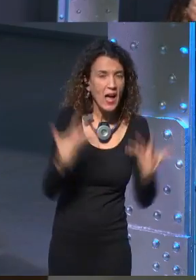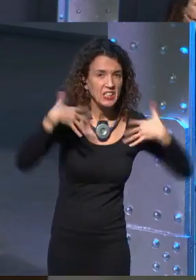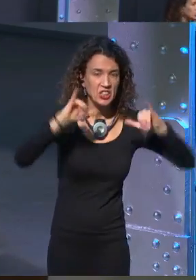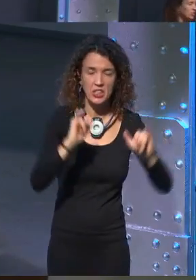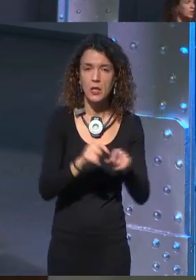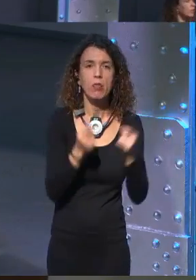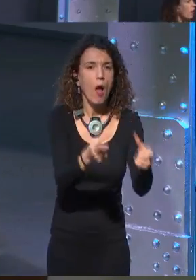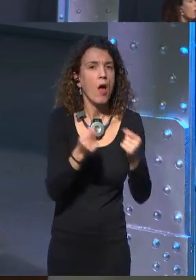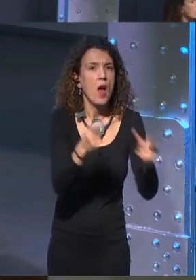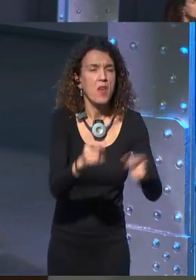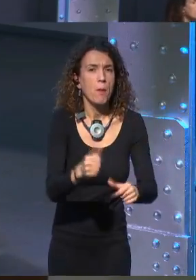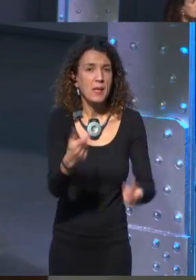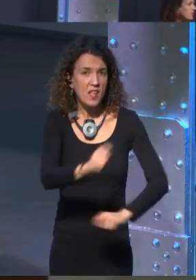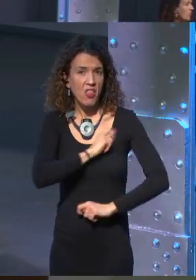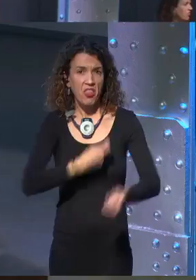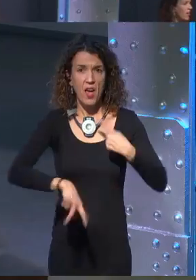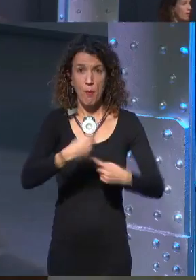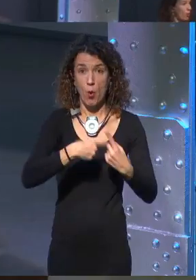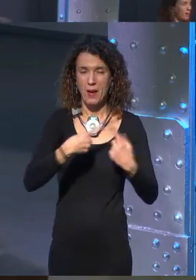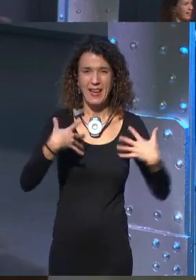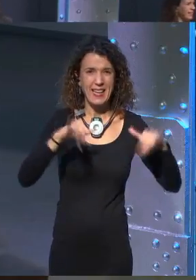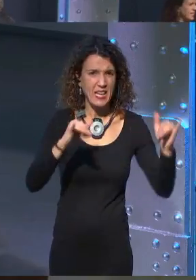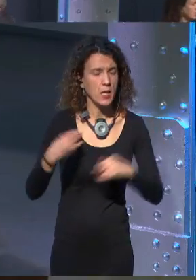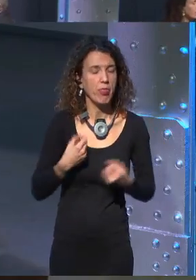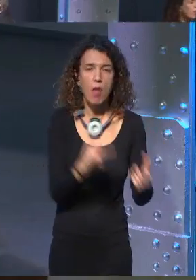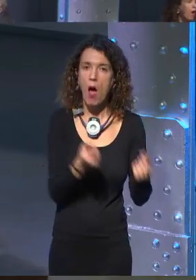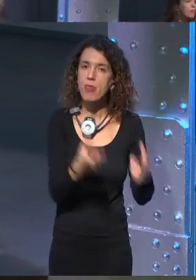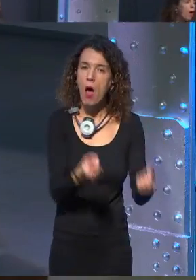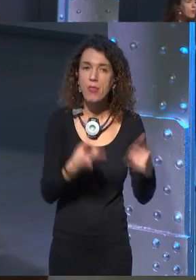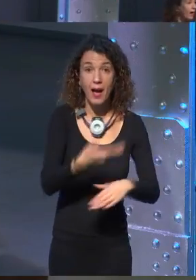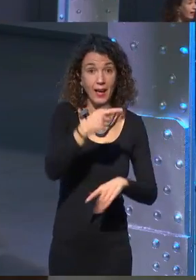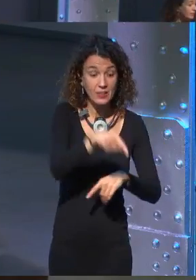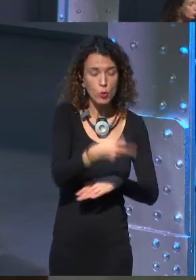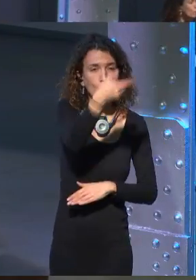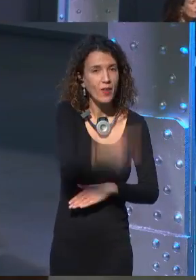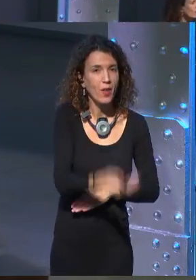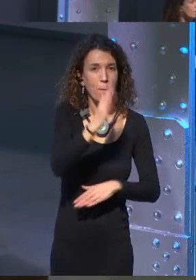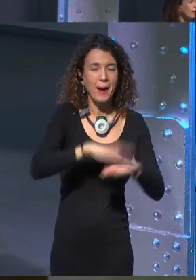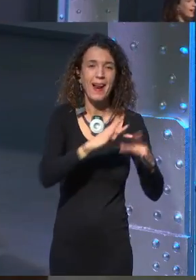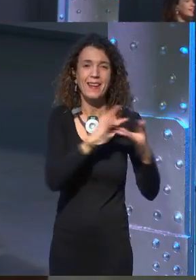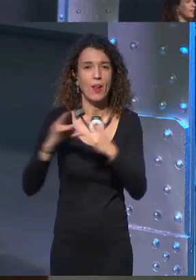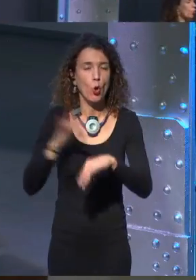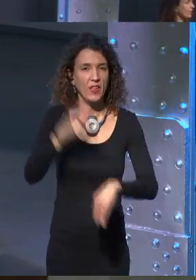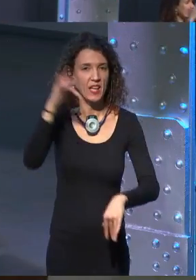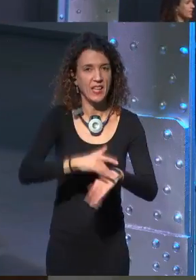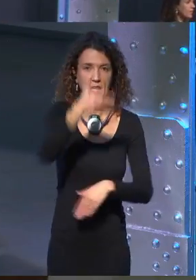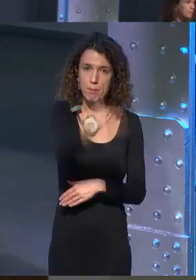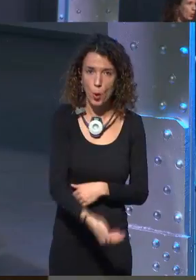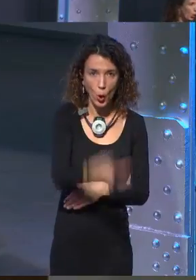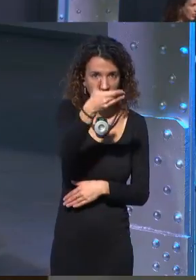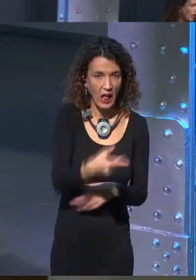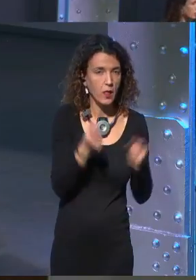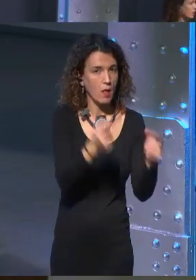model. Right? Key. That's a real key to digital leadership. We have to serve as chief